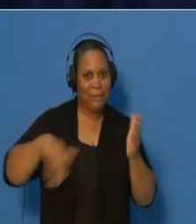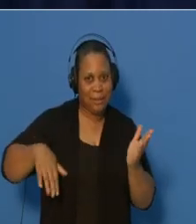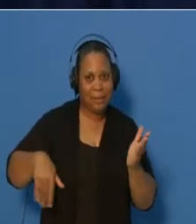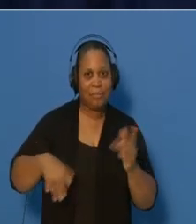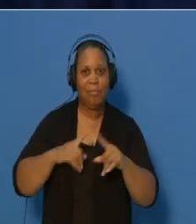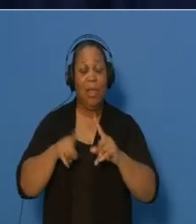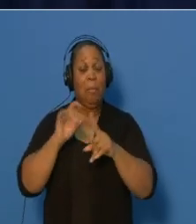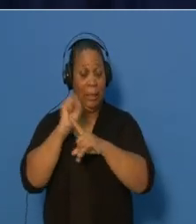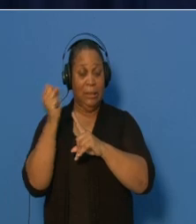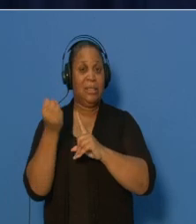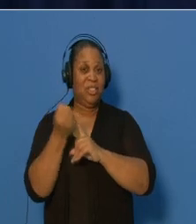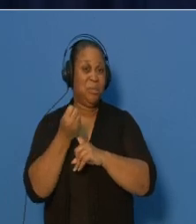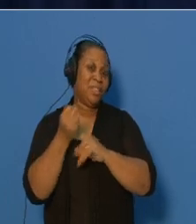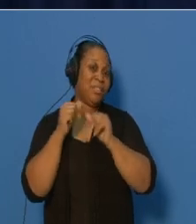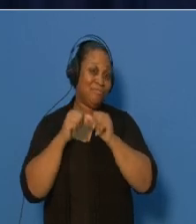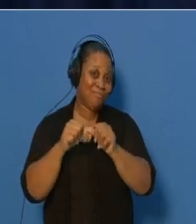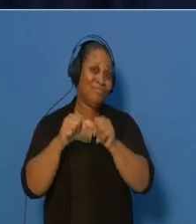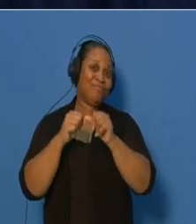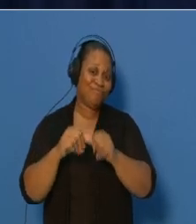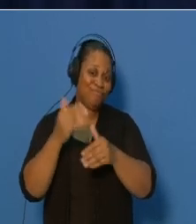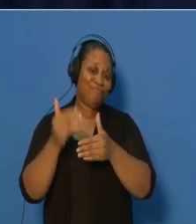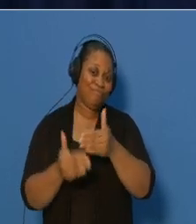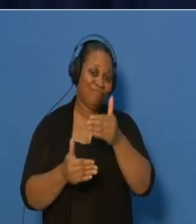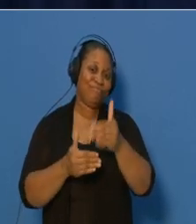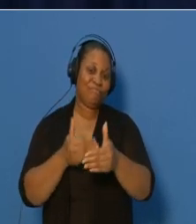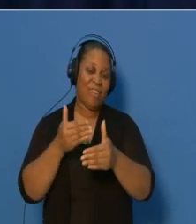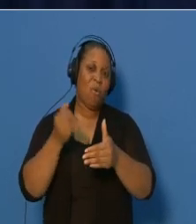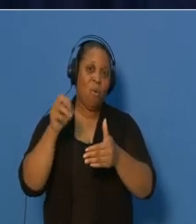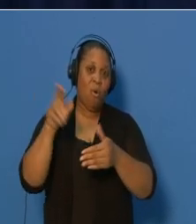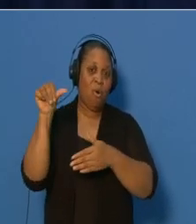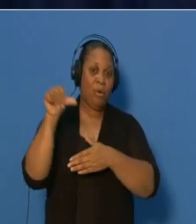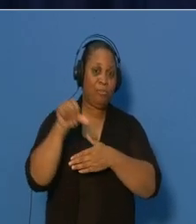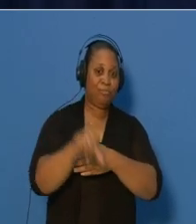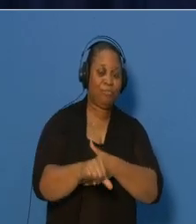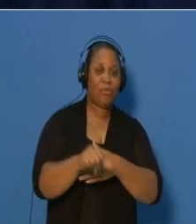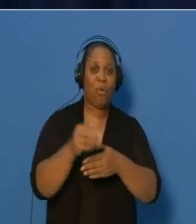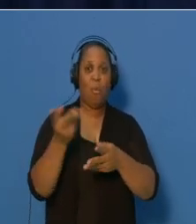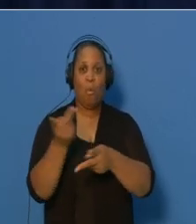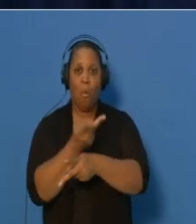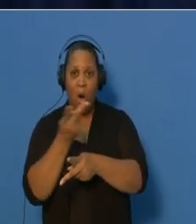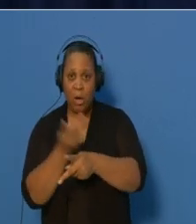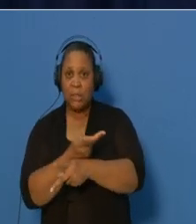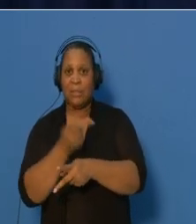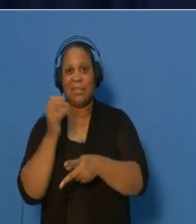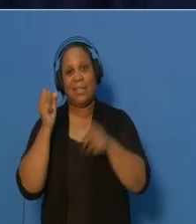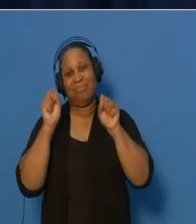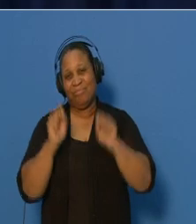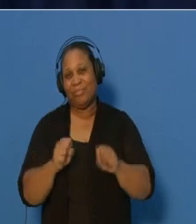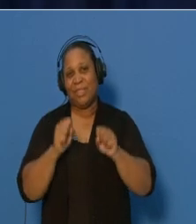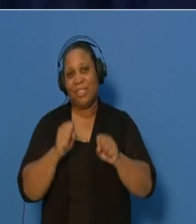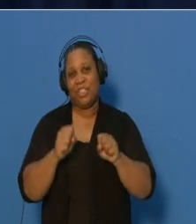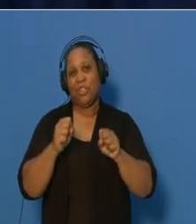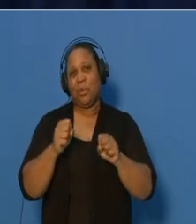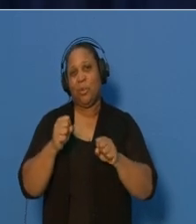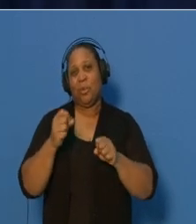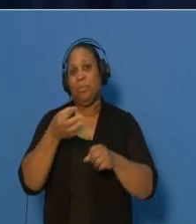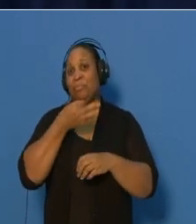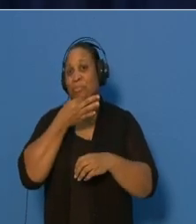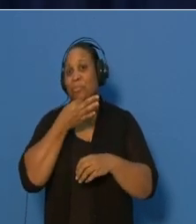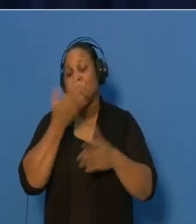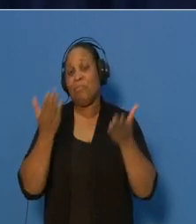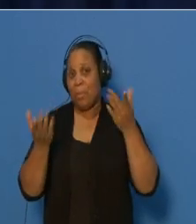if the situation does continue, if the situation does worsen, then we'll be looking at all particular eventualities. But I just want to be clear to